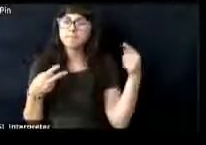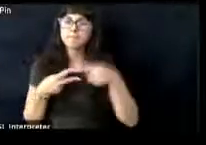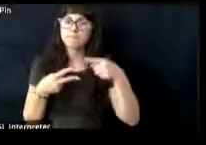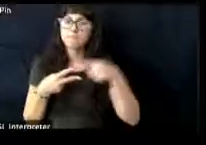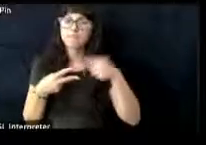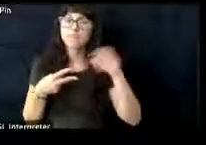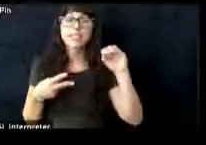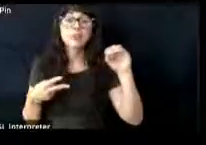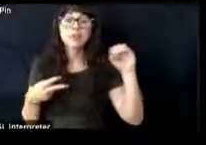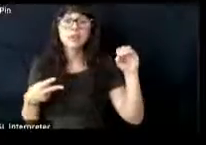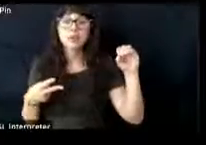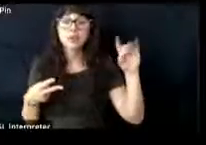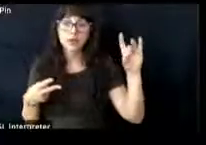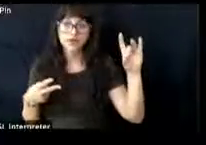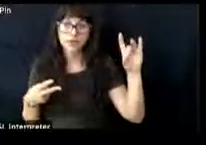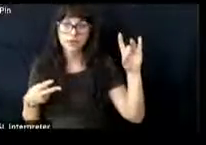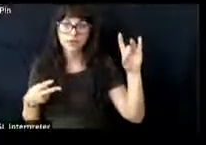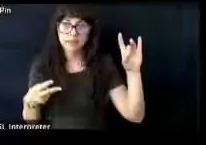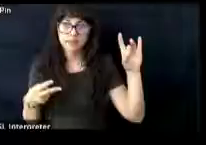008